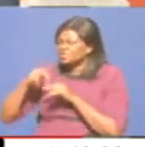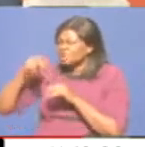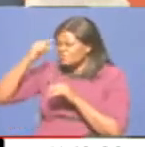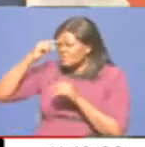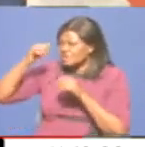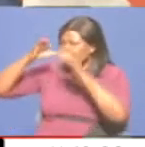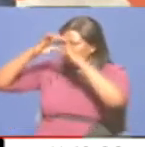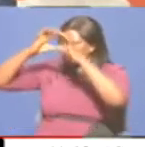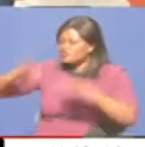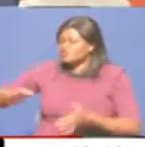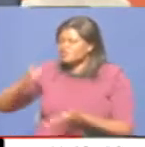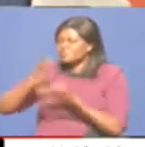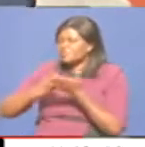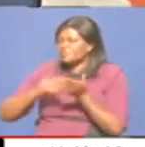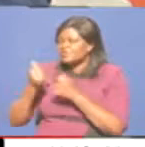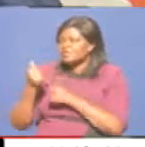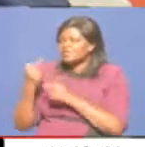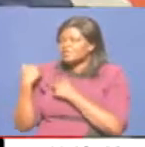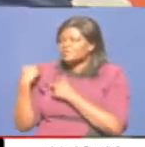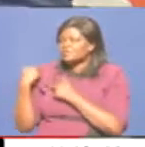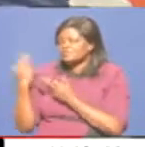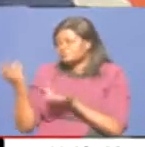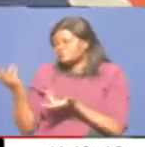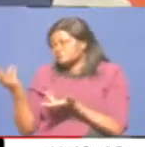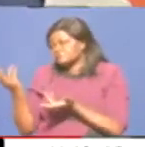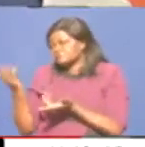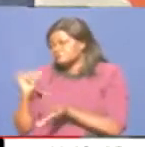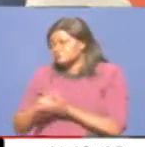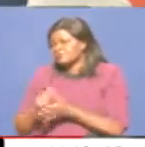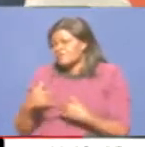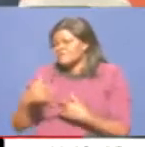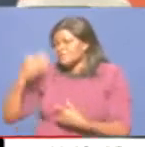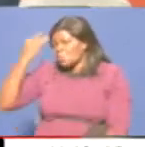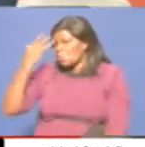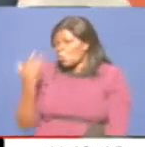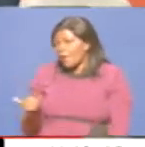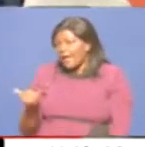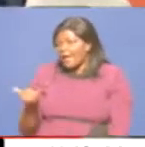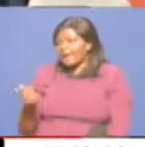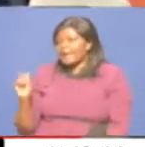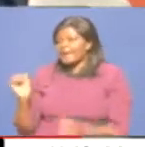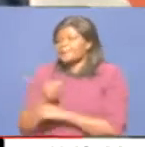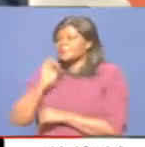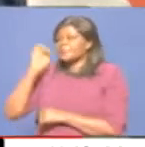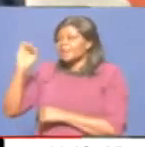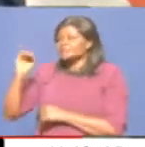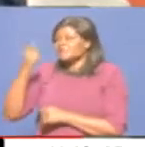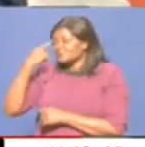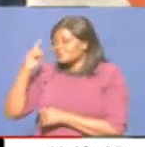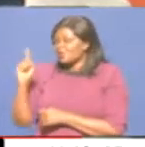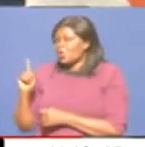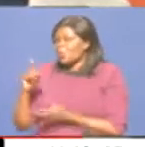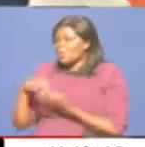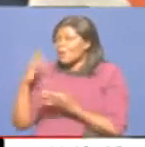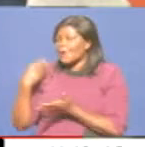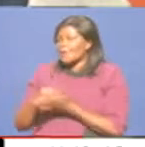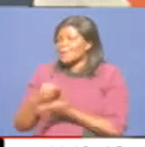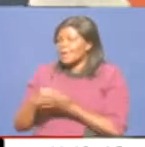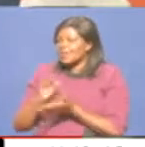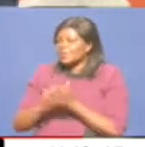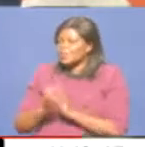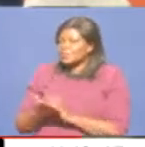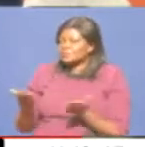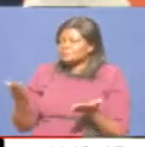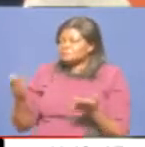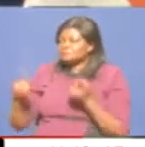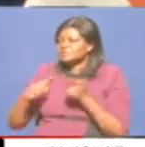the other services that they do have? Because mm-hmm. therefore, you know, I mean, you cannot ask for extra money without exactly